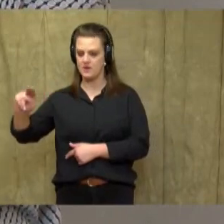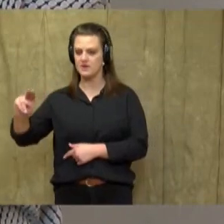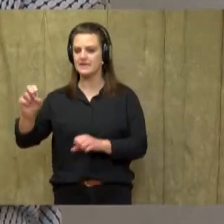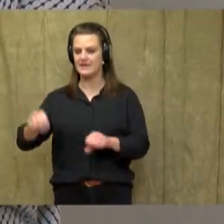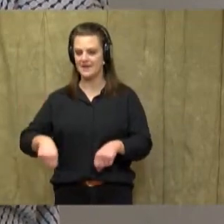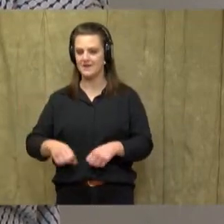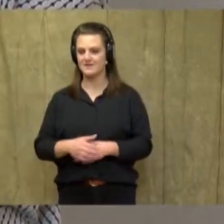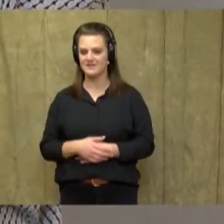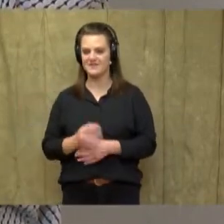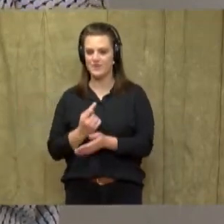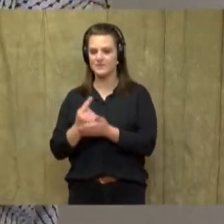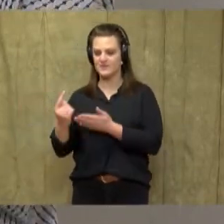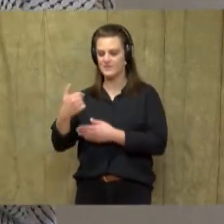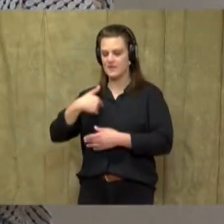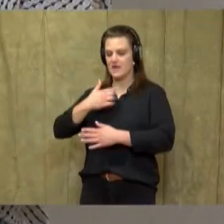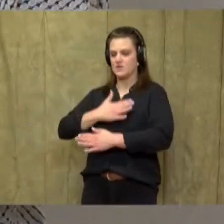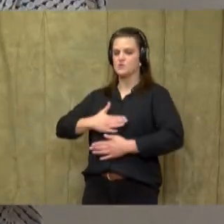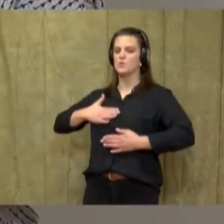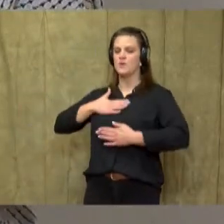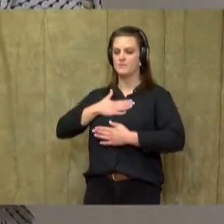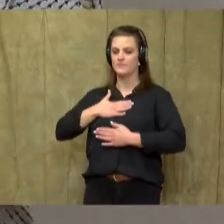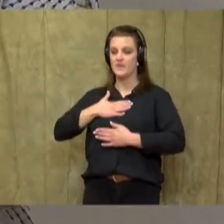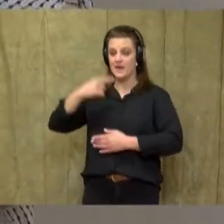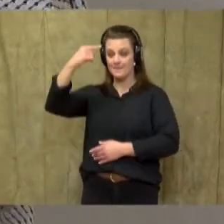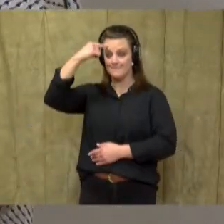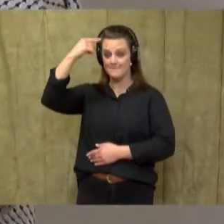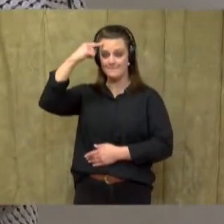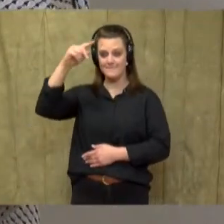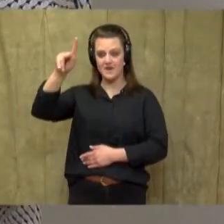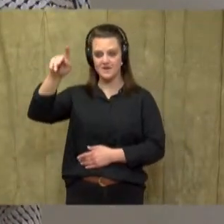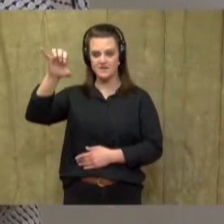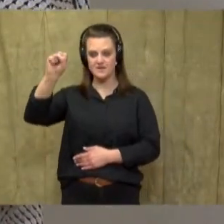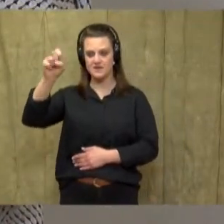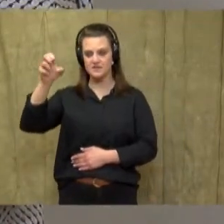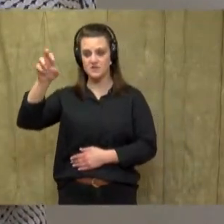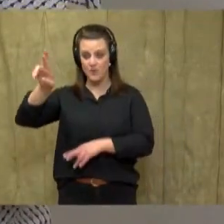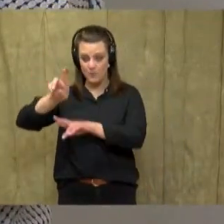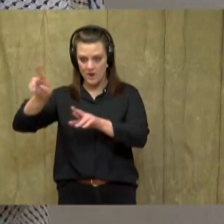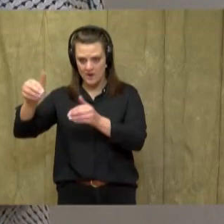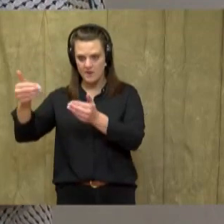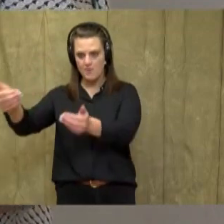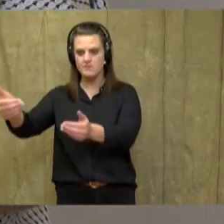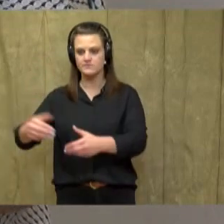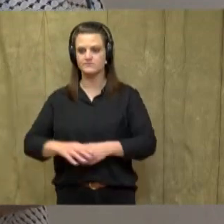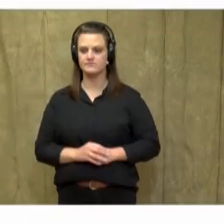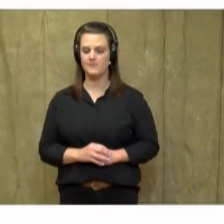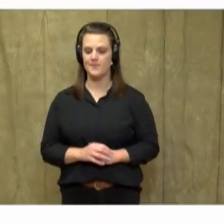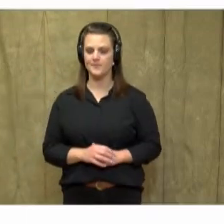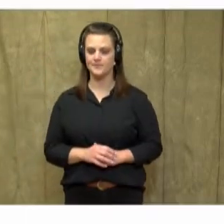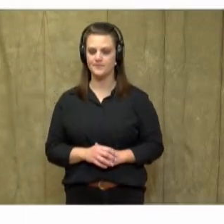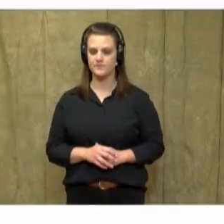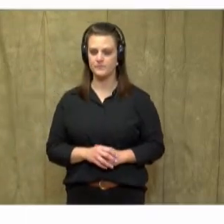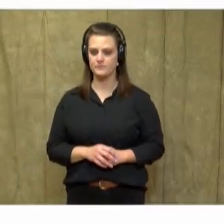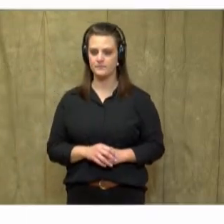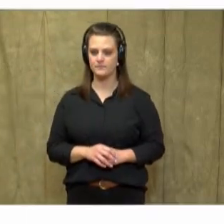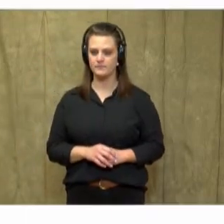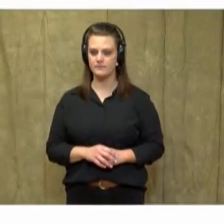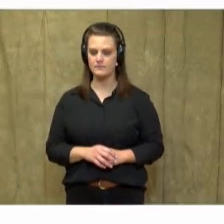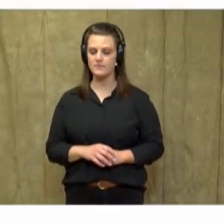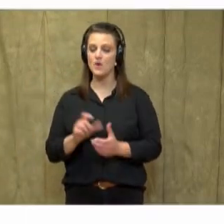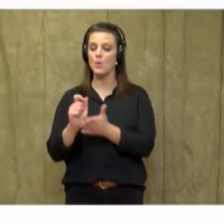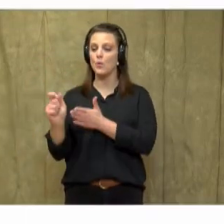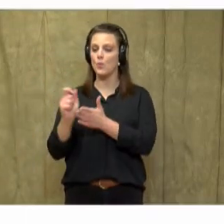we enjoyed this week together. All right, are you ready for your brain teaser? Here we go. I want you to write